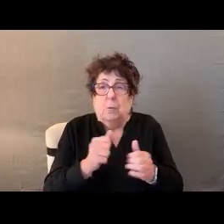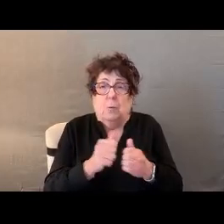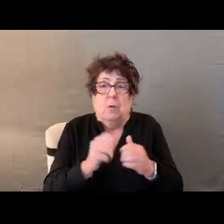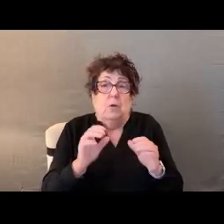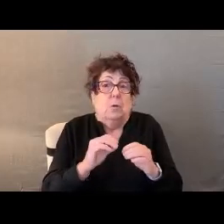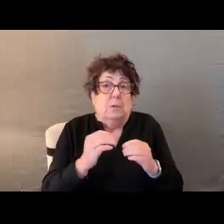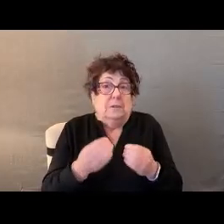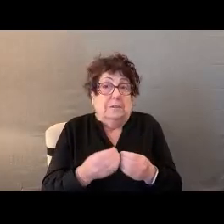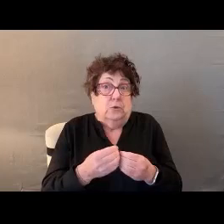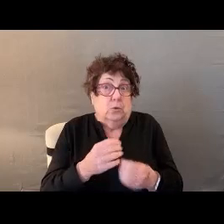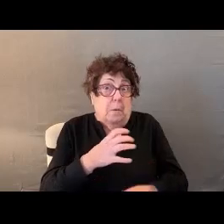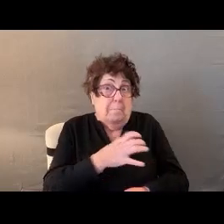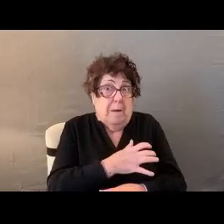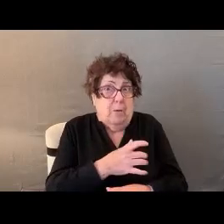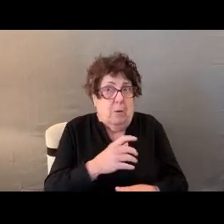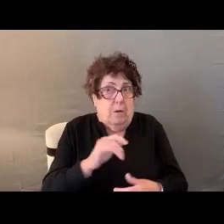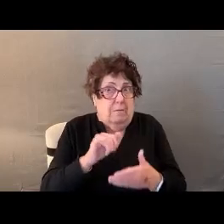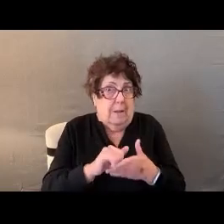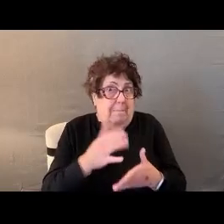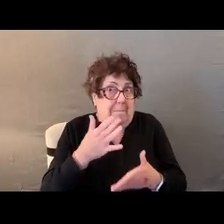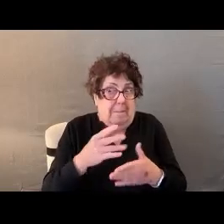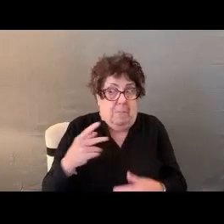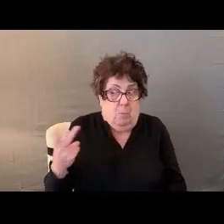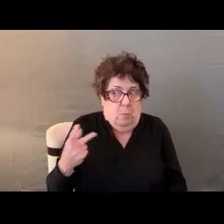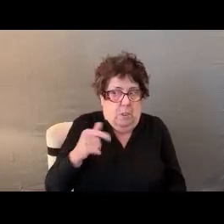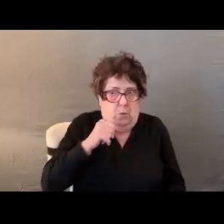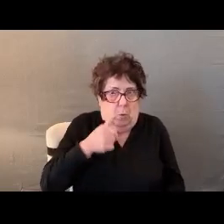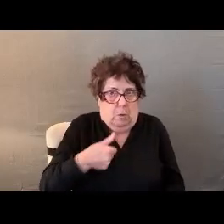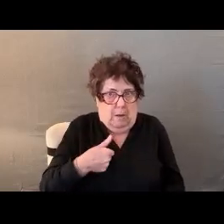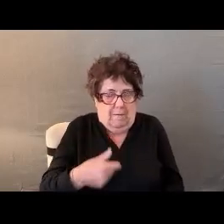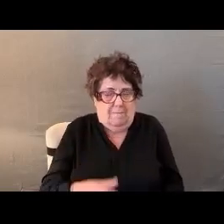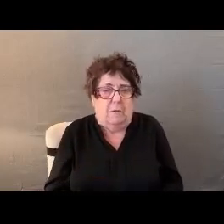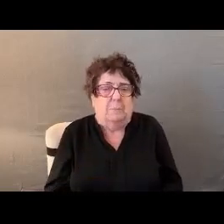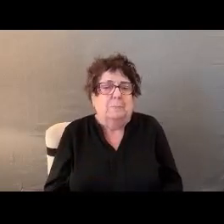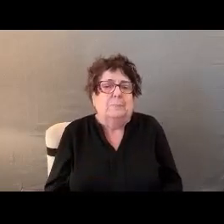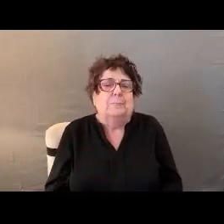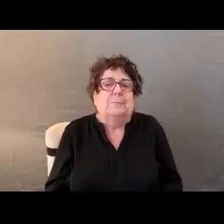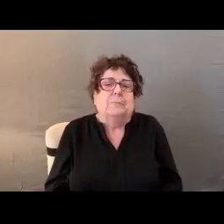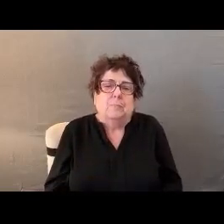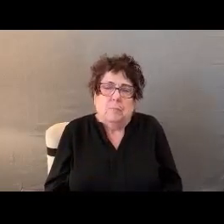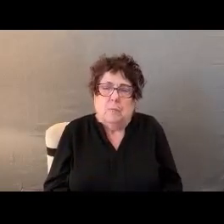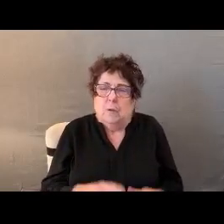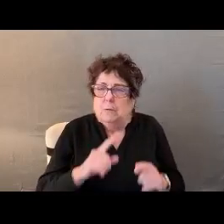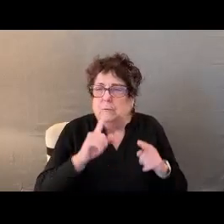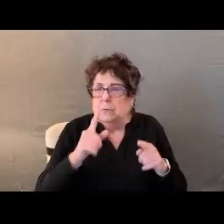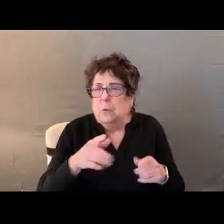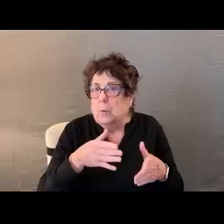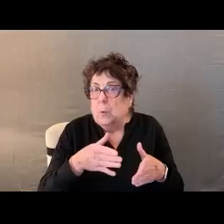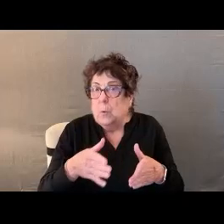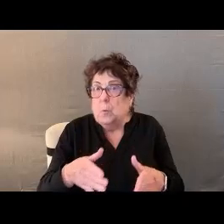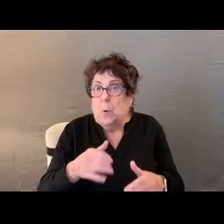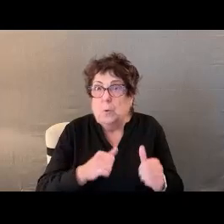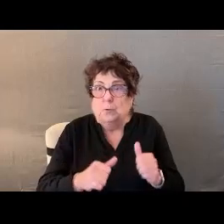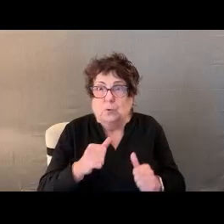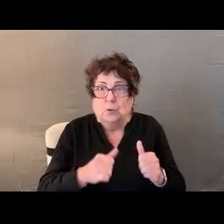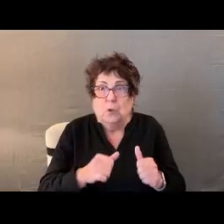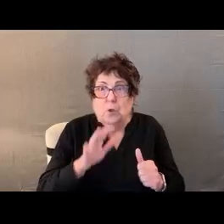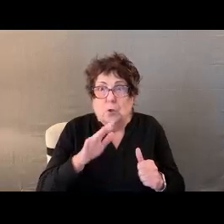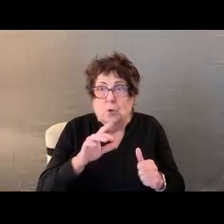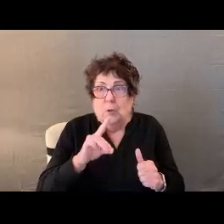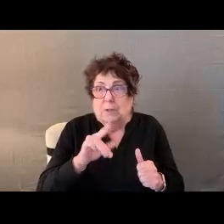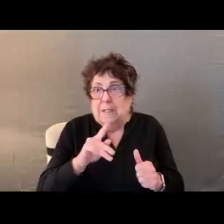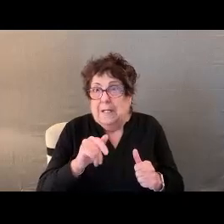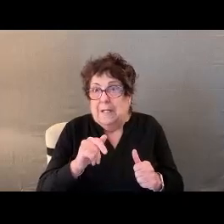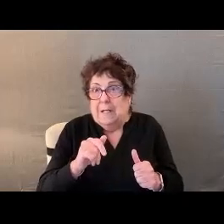don't have. So kind of, go on a roadshow, take your data on a tour and pitch it to different